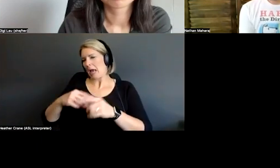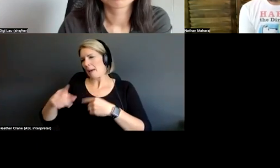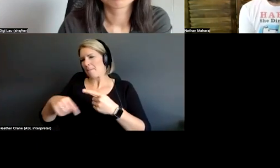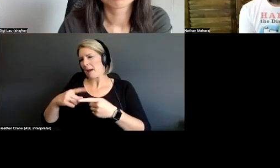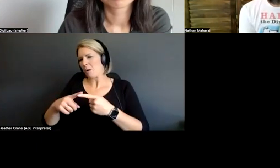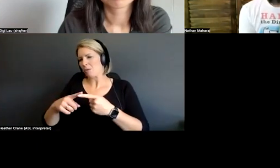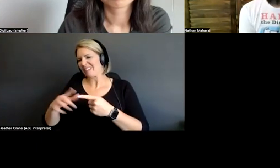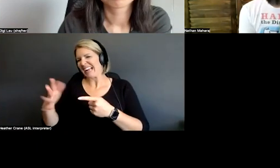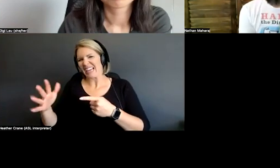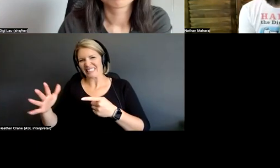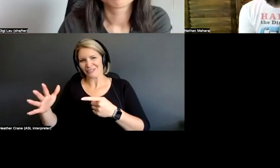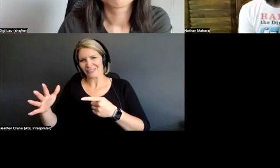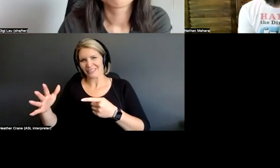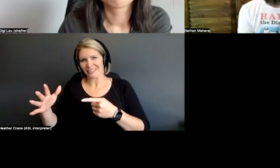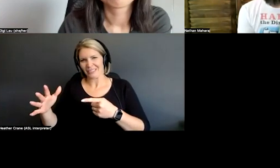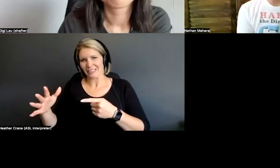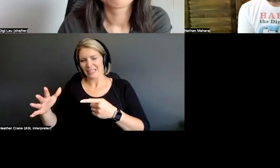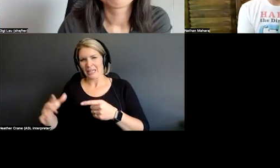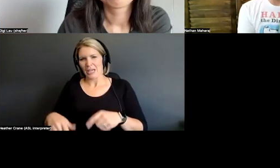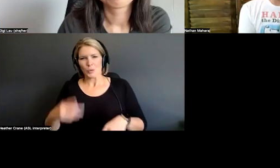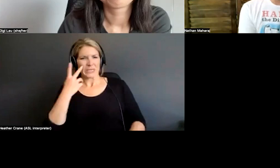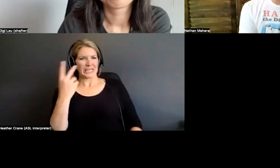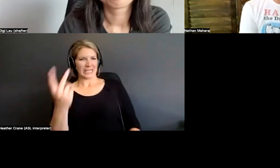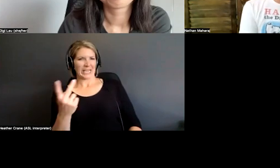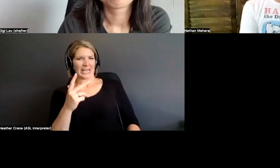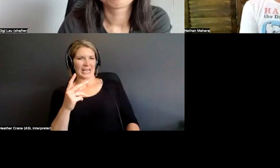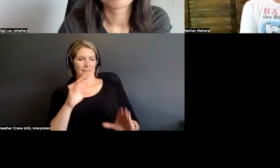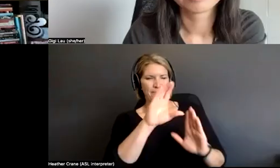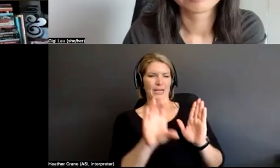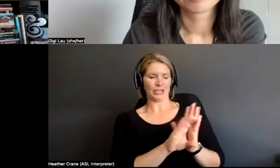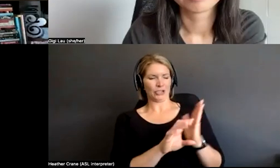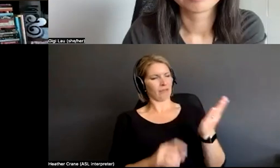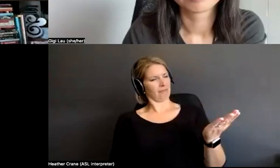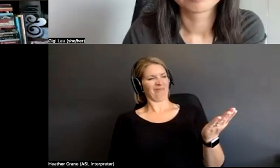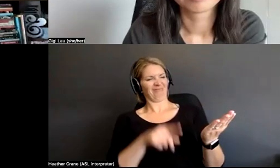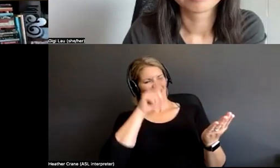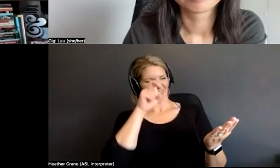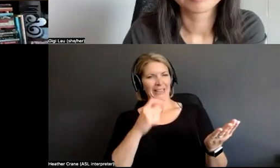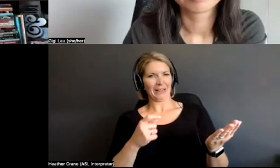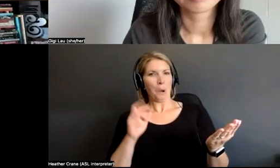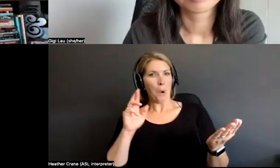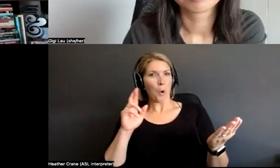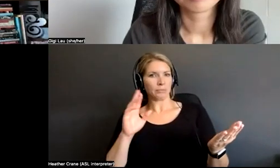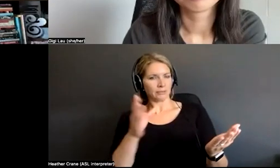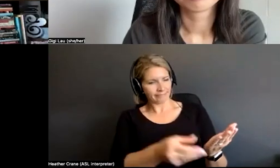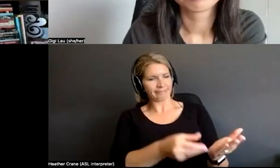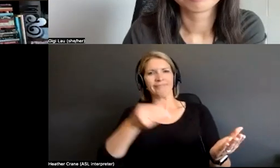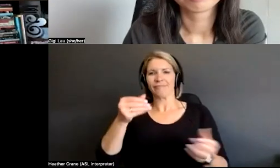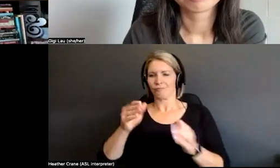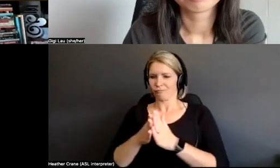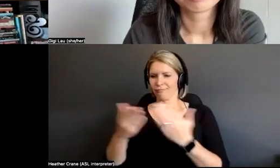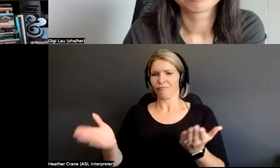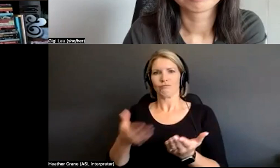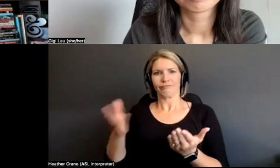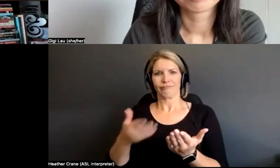say, it asks a question so you can pick up the book. It is very abstract. Gigi, maybe I can ask you, and then I hope this is not throwing you a